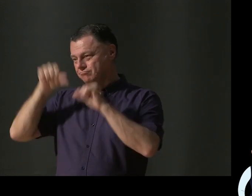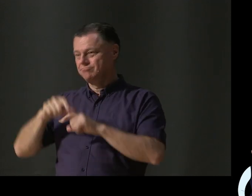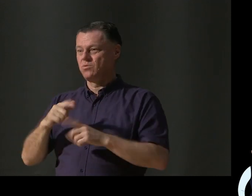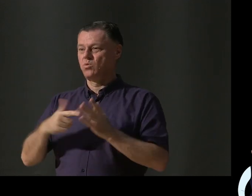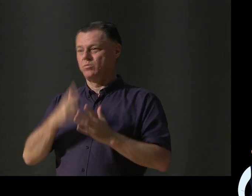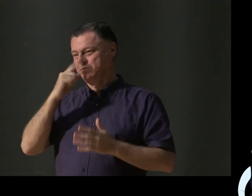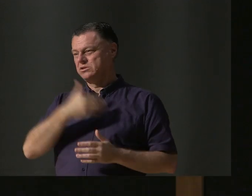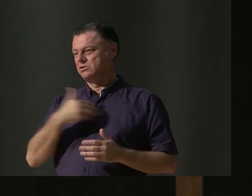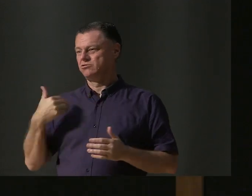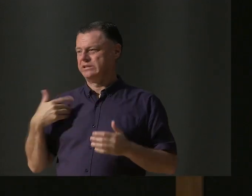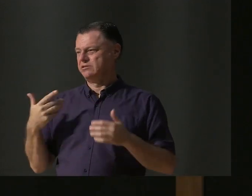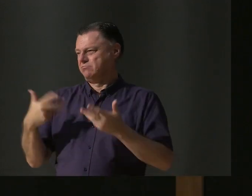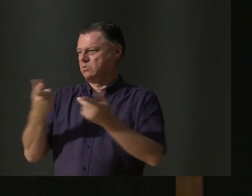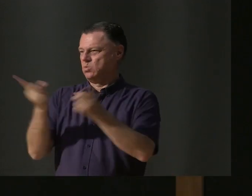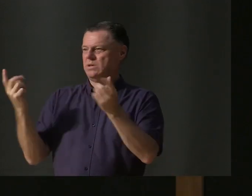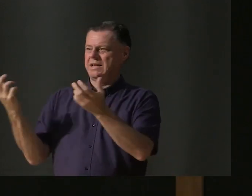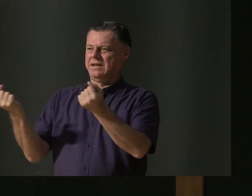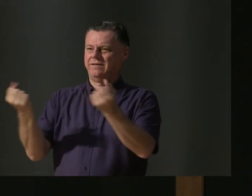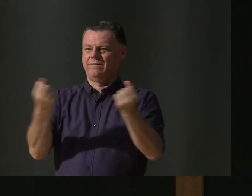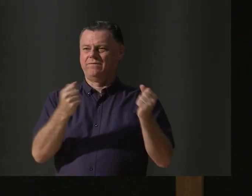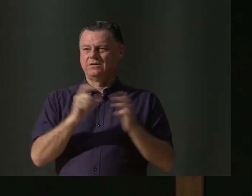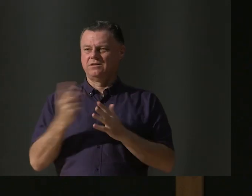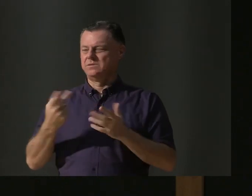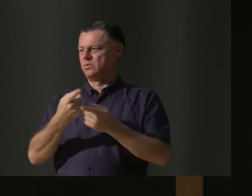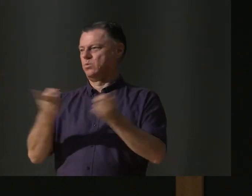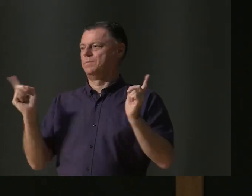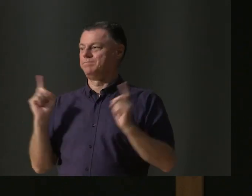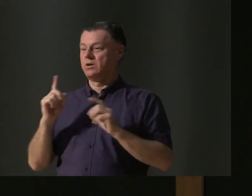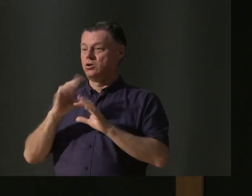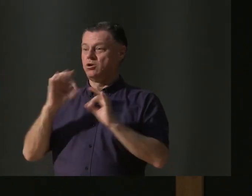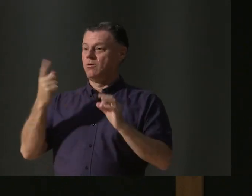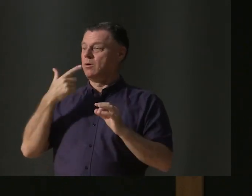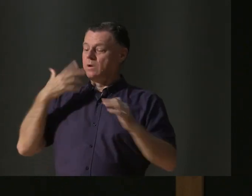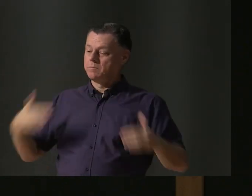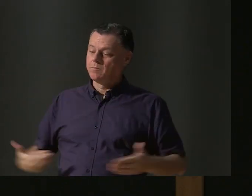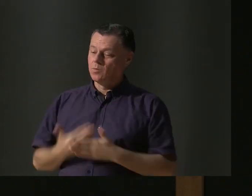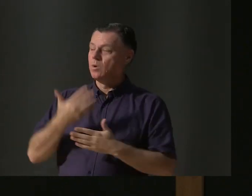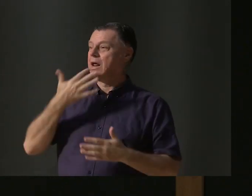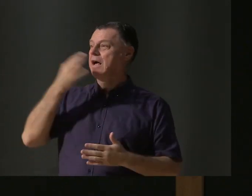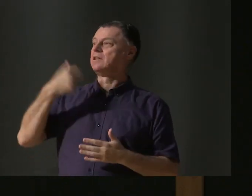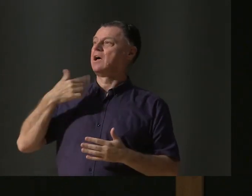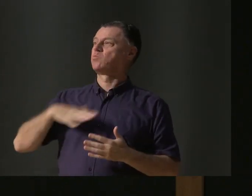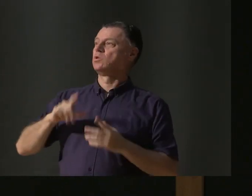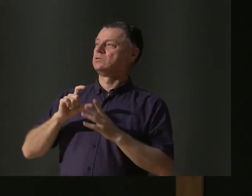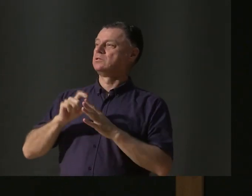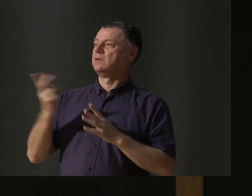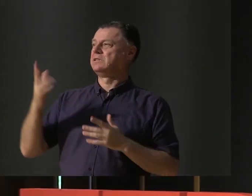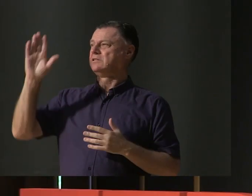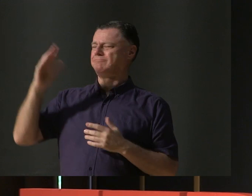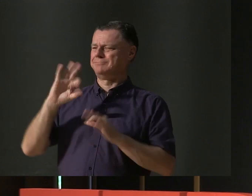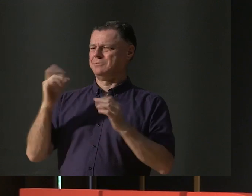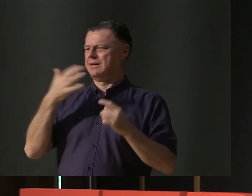with diabetes. It's something that nobody has asked for, and everybody is doing the best that they